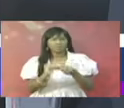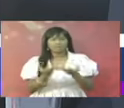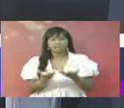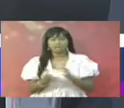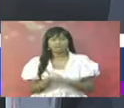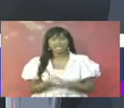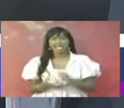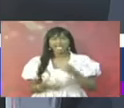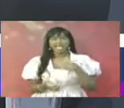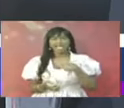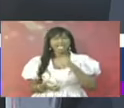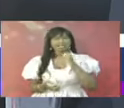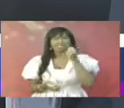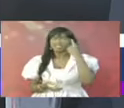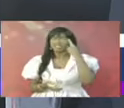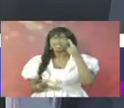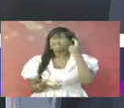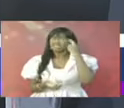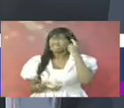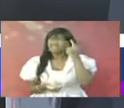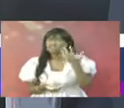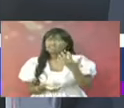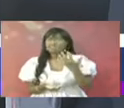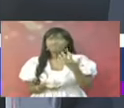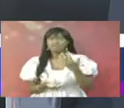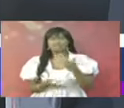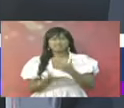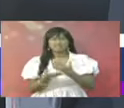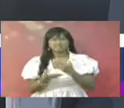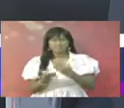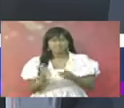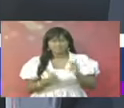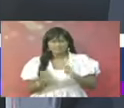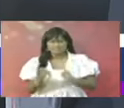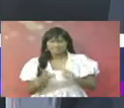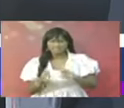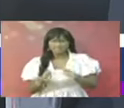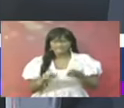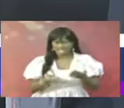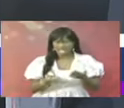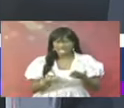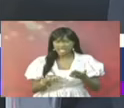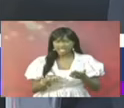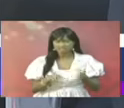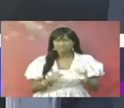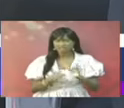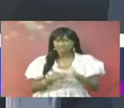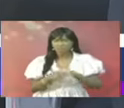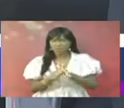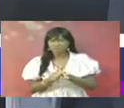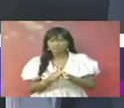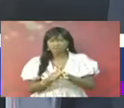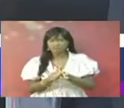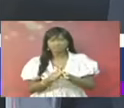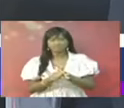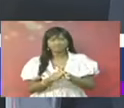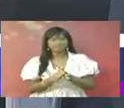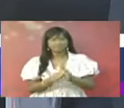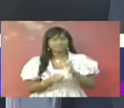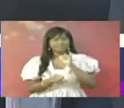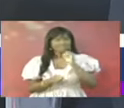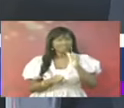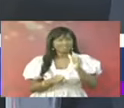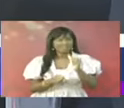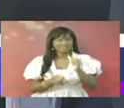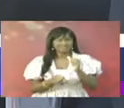not believe, but I could be wrong, I don't believe that any of the fatalities that we have noted were noted among non-nationals, or maybe they may